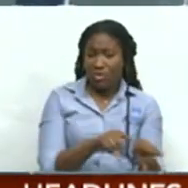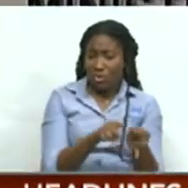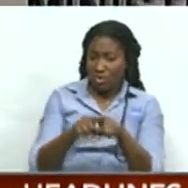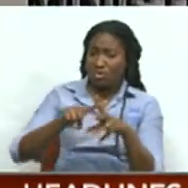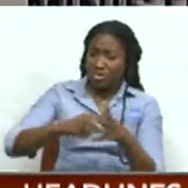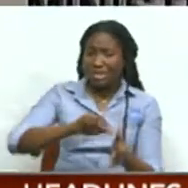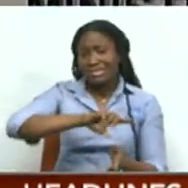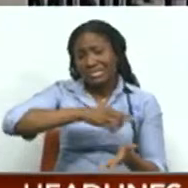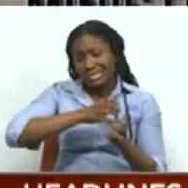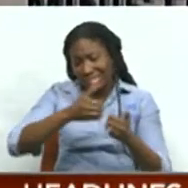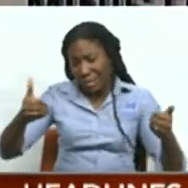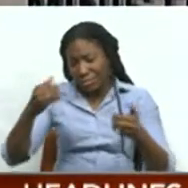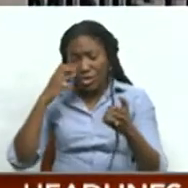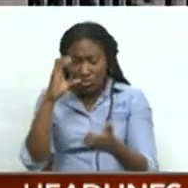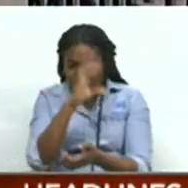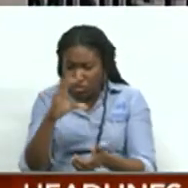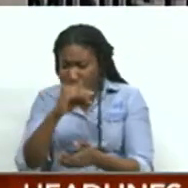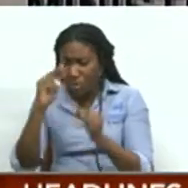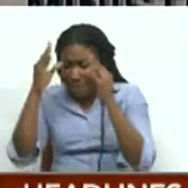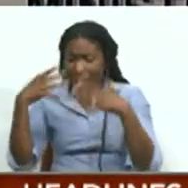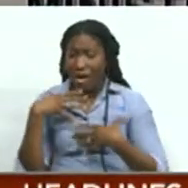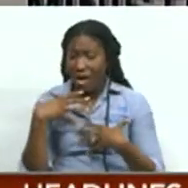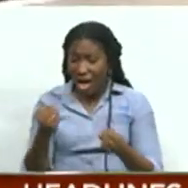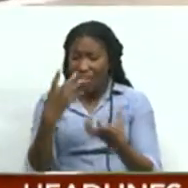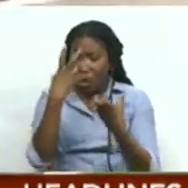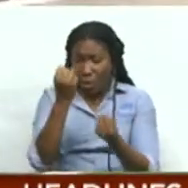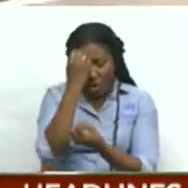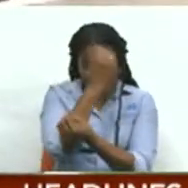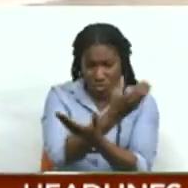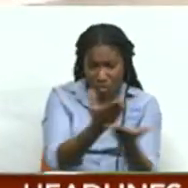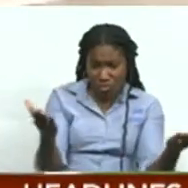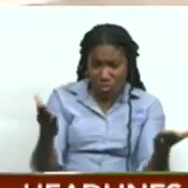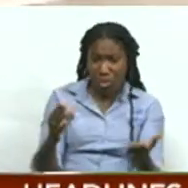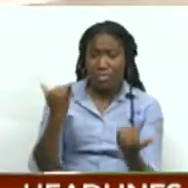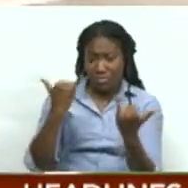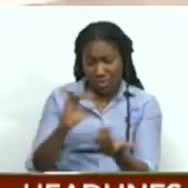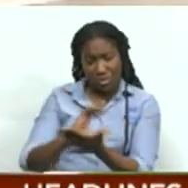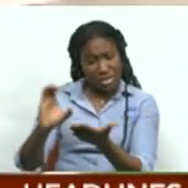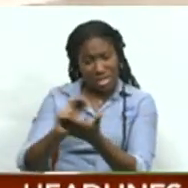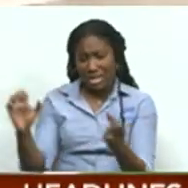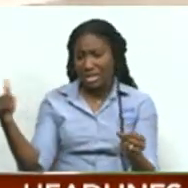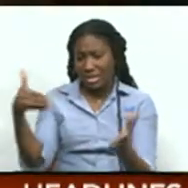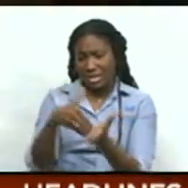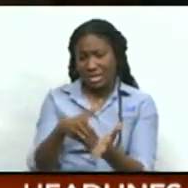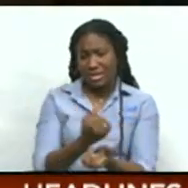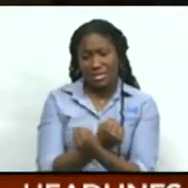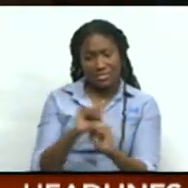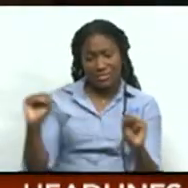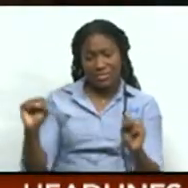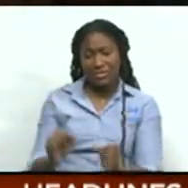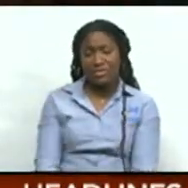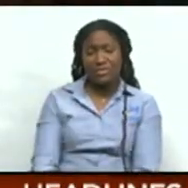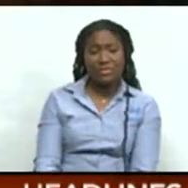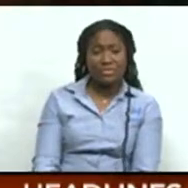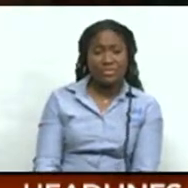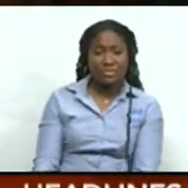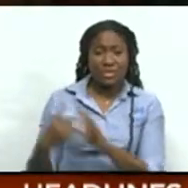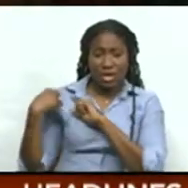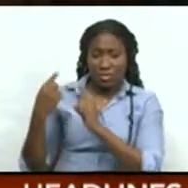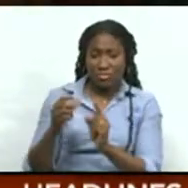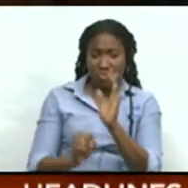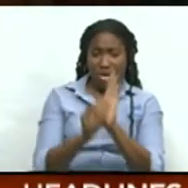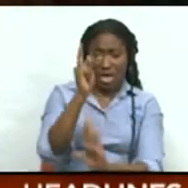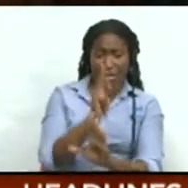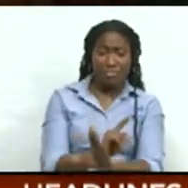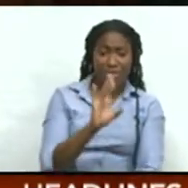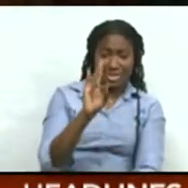the health minister is seeking to assure the population that the NICU ward is now once again safe. As of April 7th,